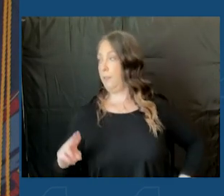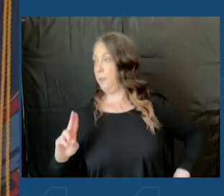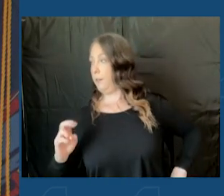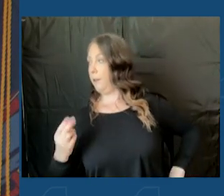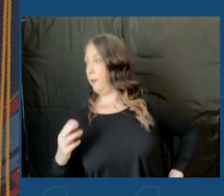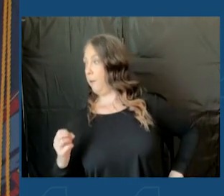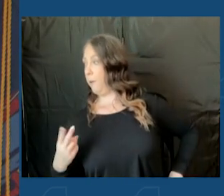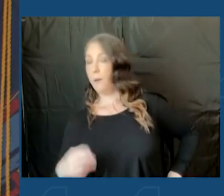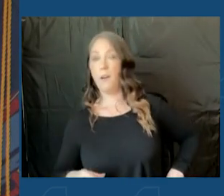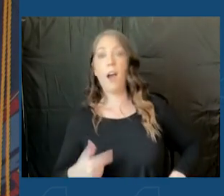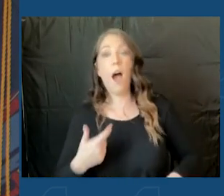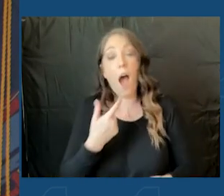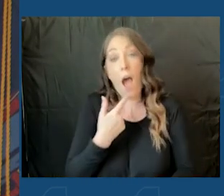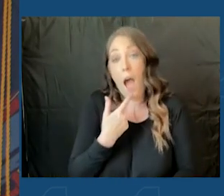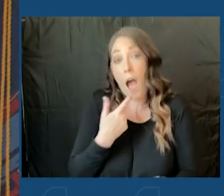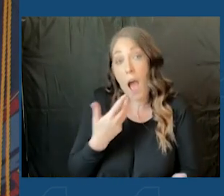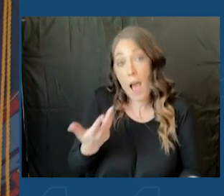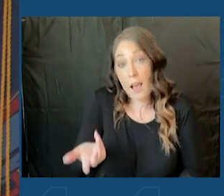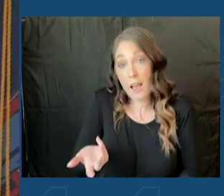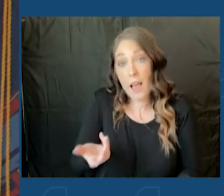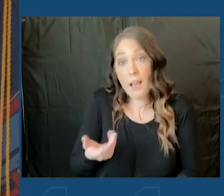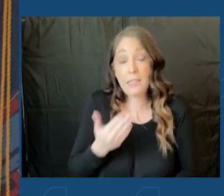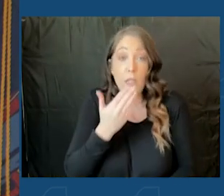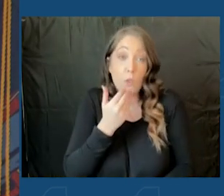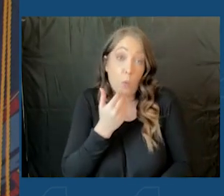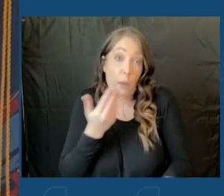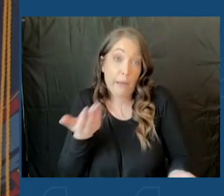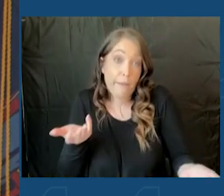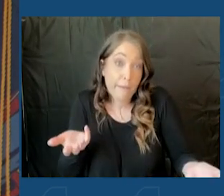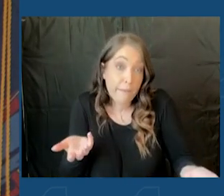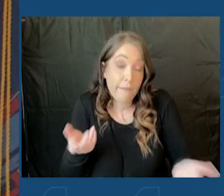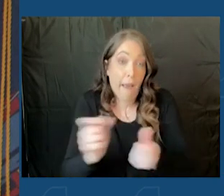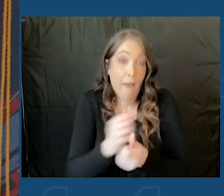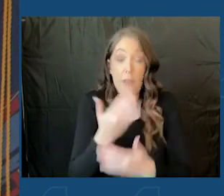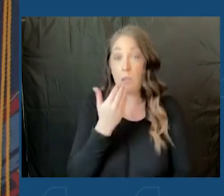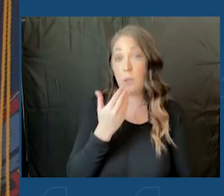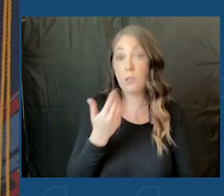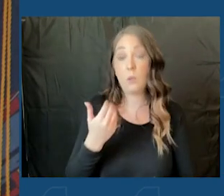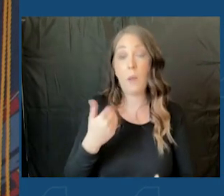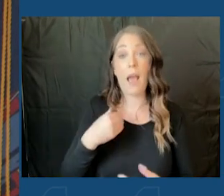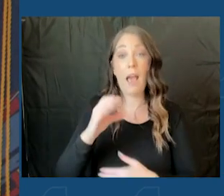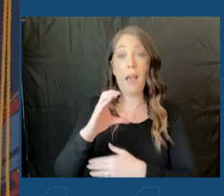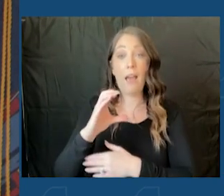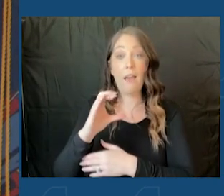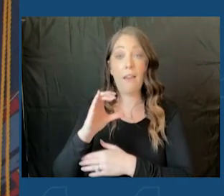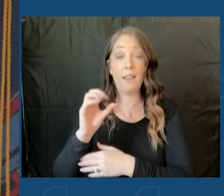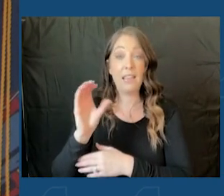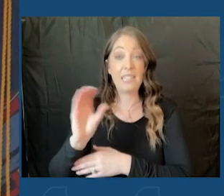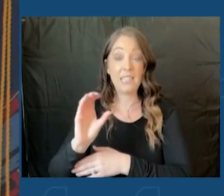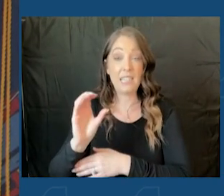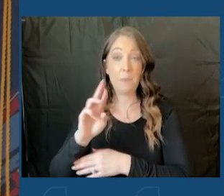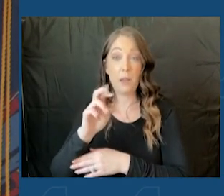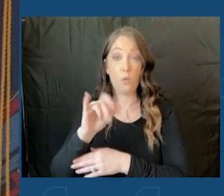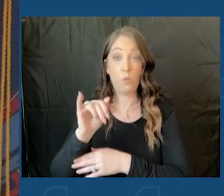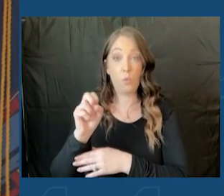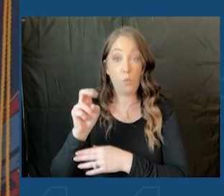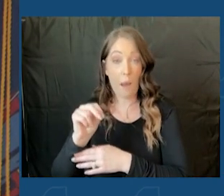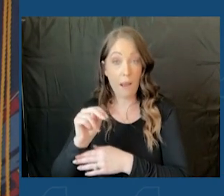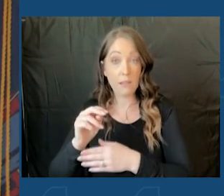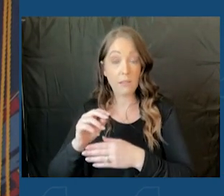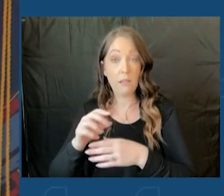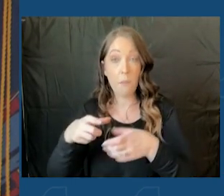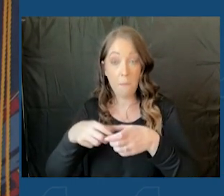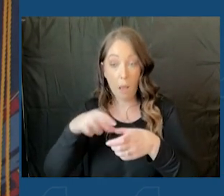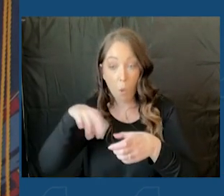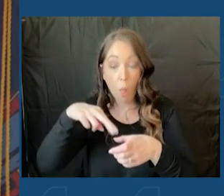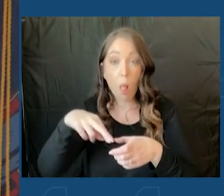I said, I like sweetness. I like, everything sweet. So I have a cinnamon raisin bagel, and I'd have cream cheese with maple in